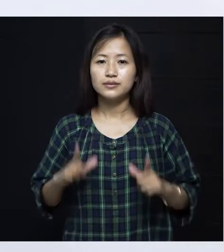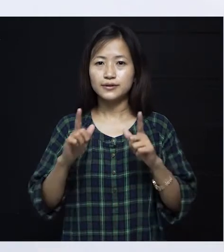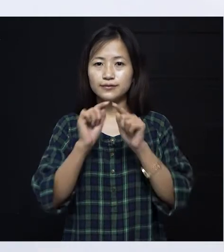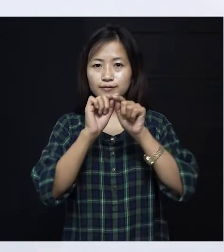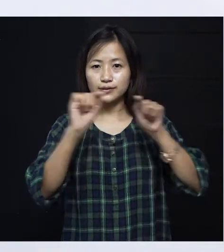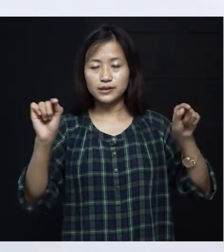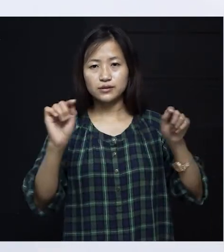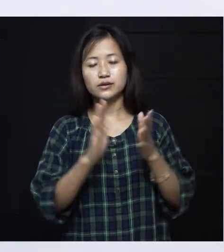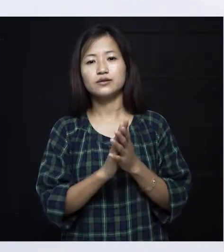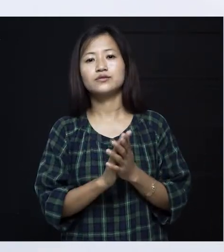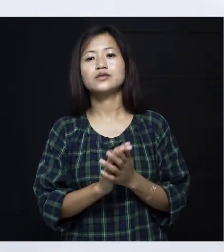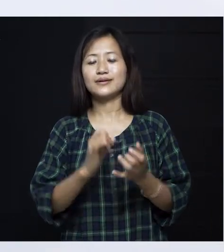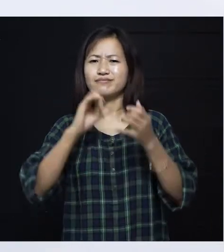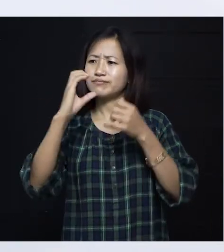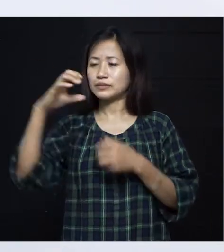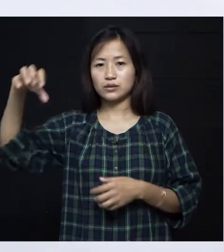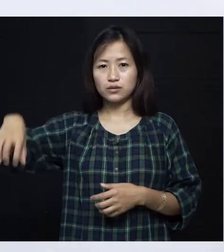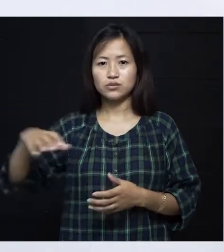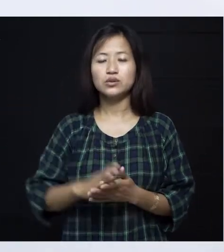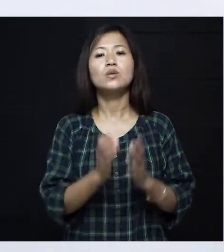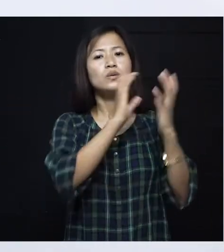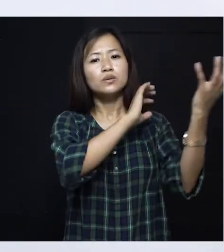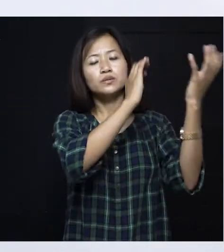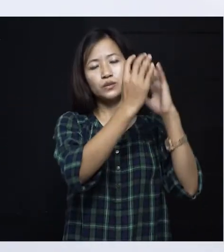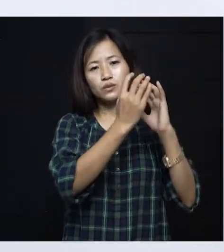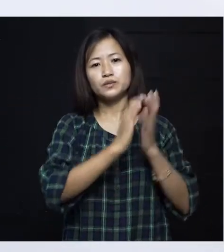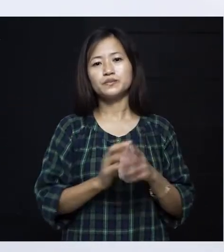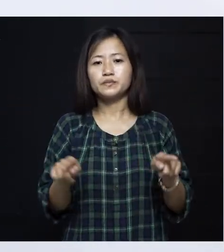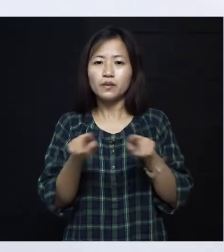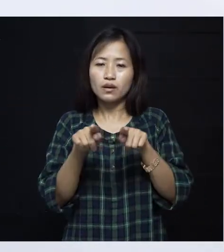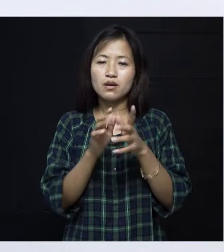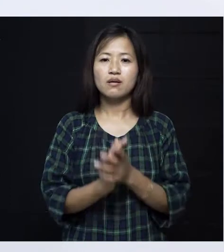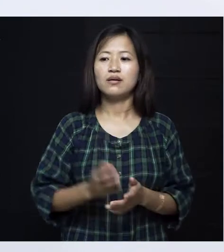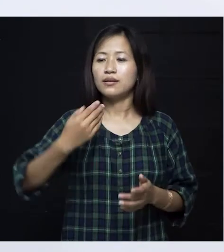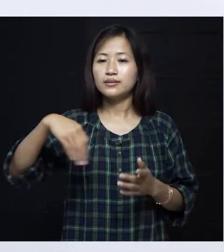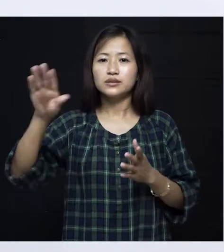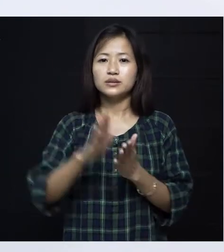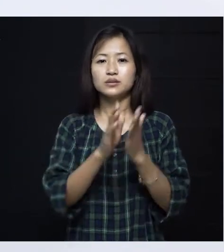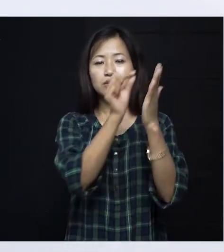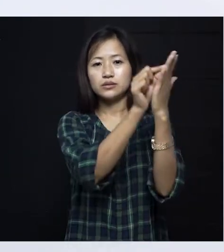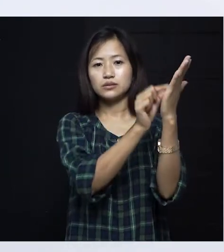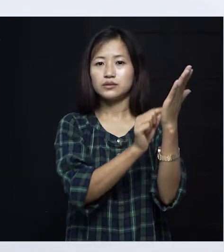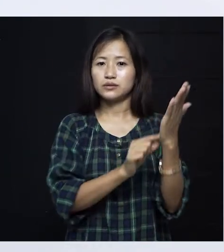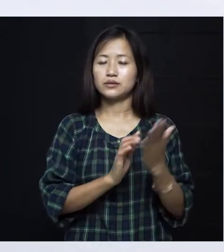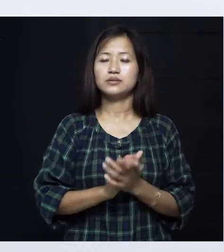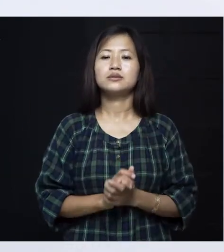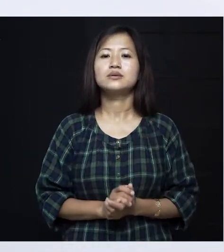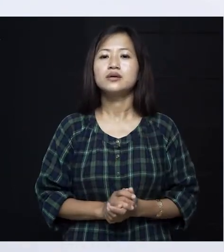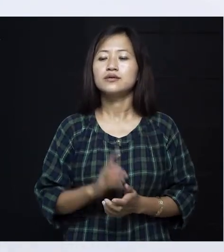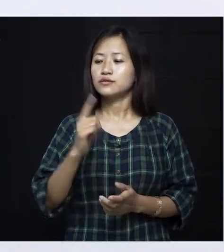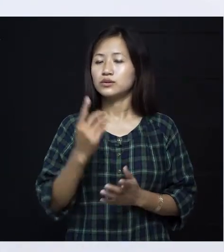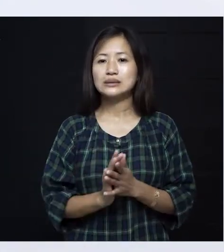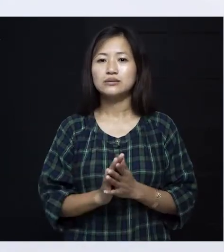lifeline of the country or the world, okay? So now let's go into detail. First, we will